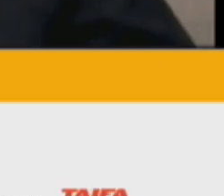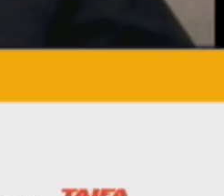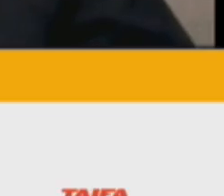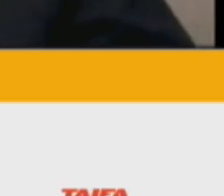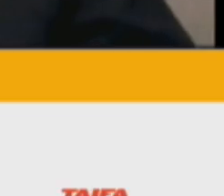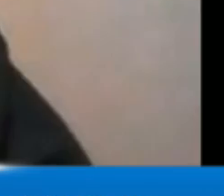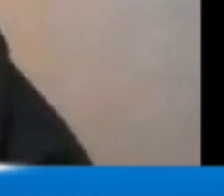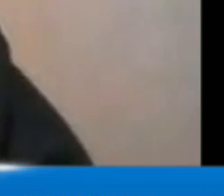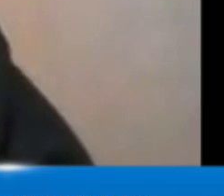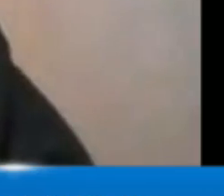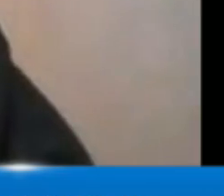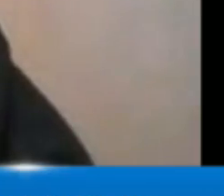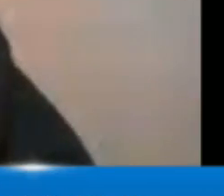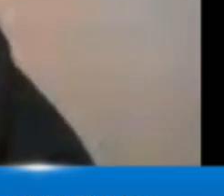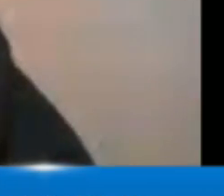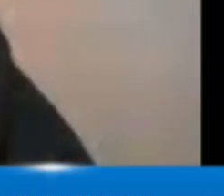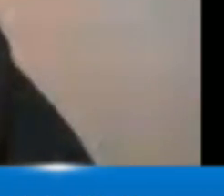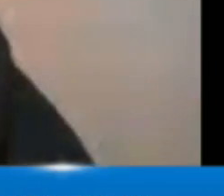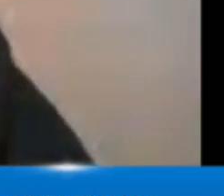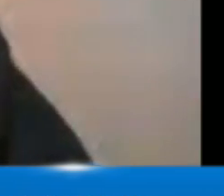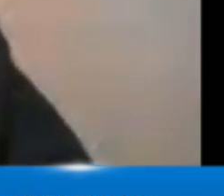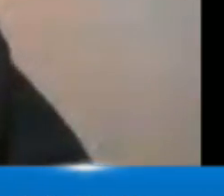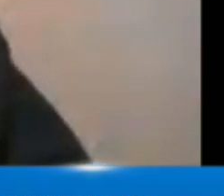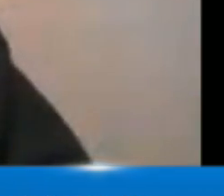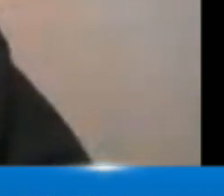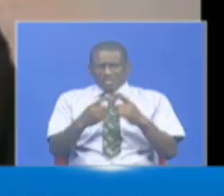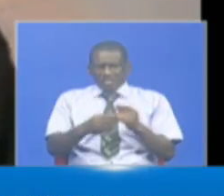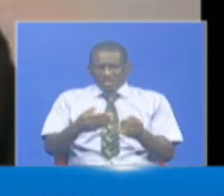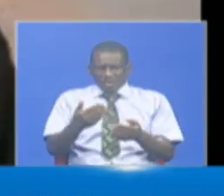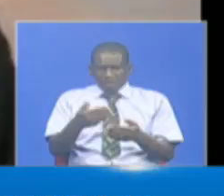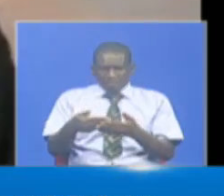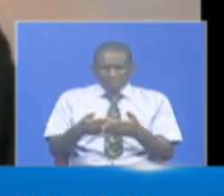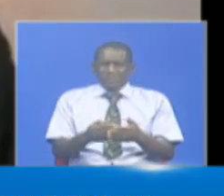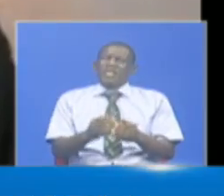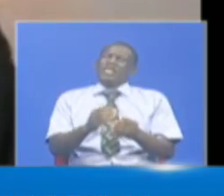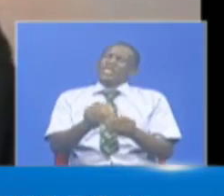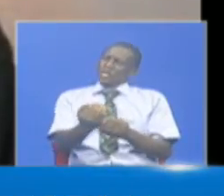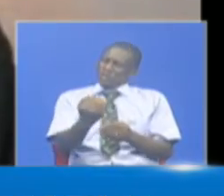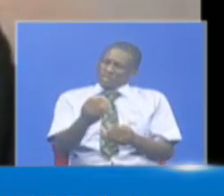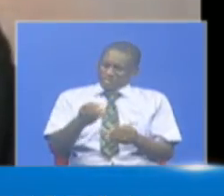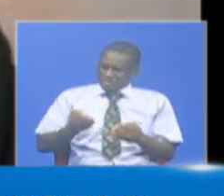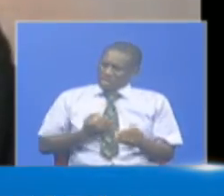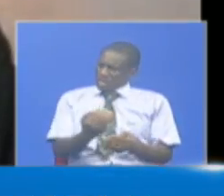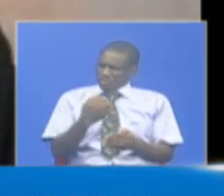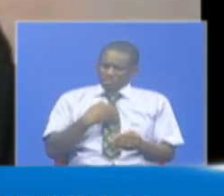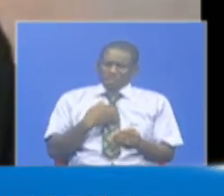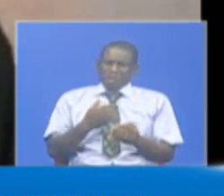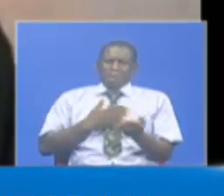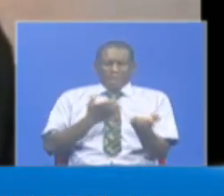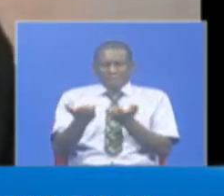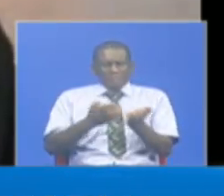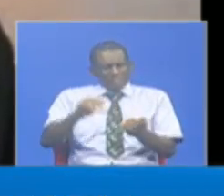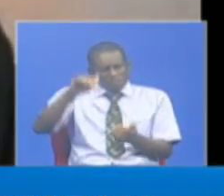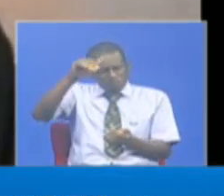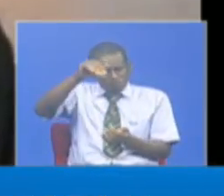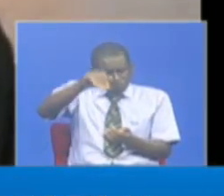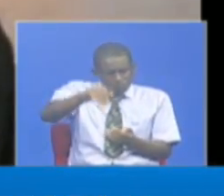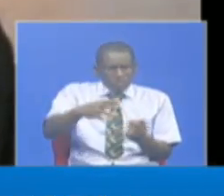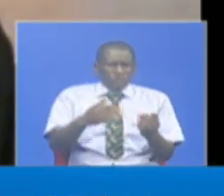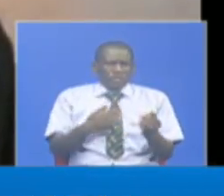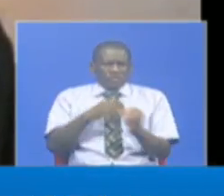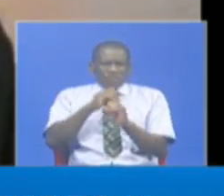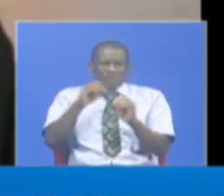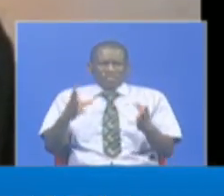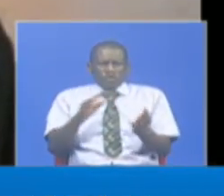sex. And she has a three-year-old baby. So she was asking us, how do you expect me? My business is now down. There's no one coming